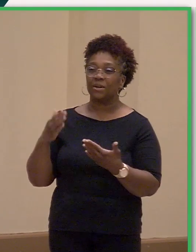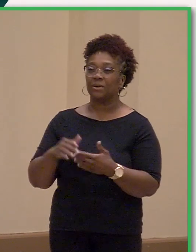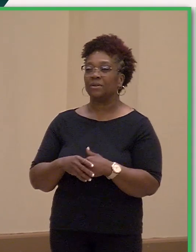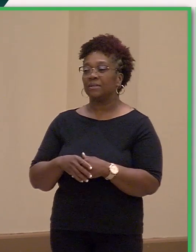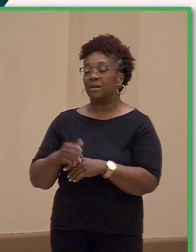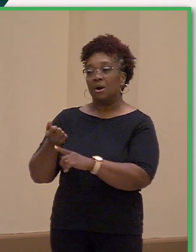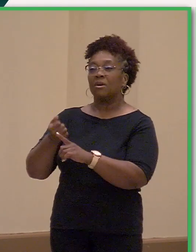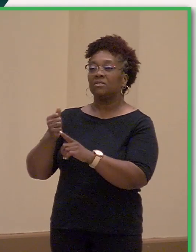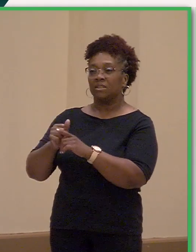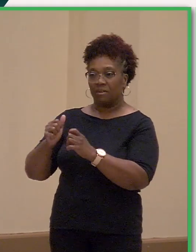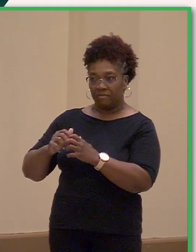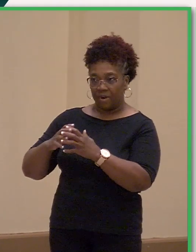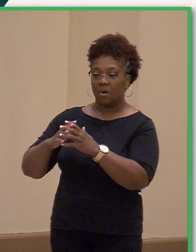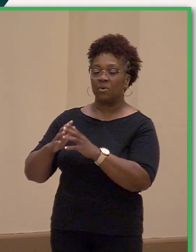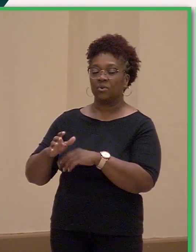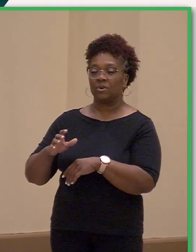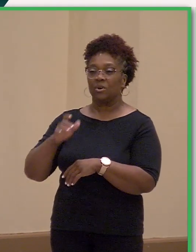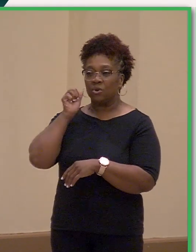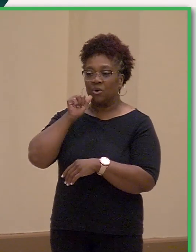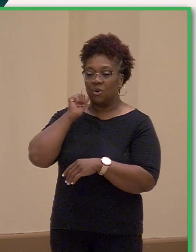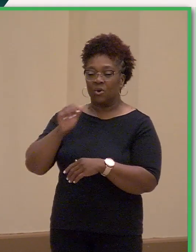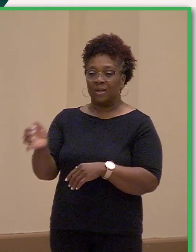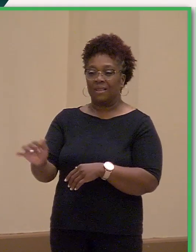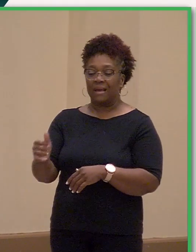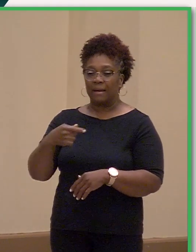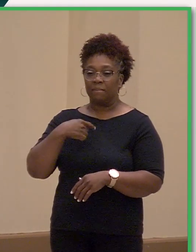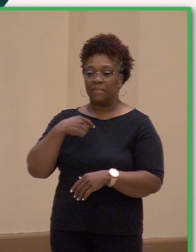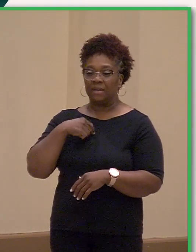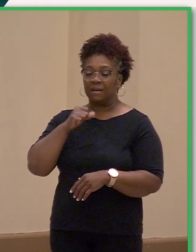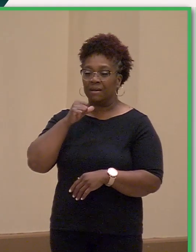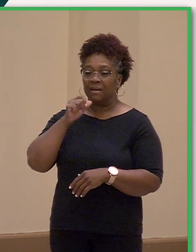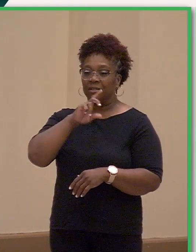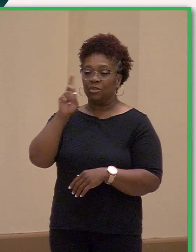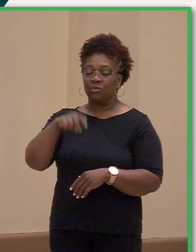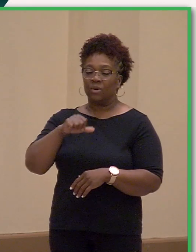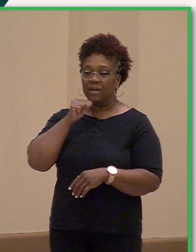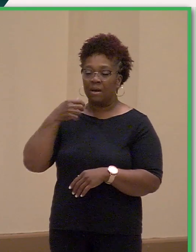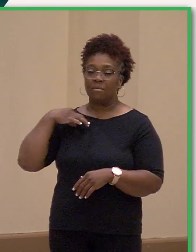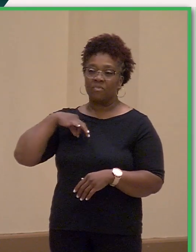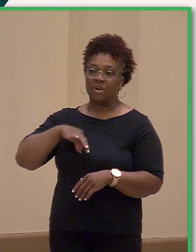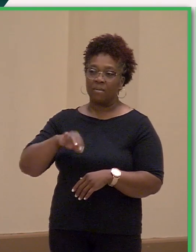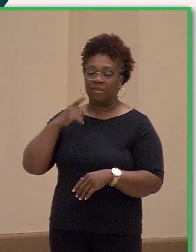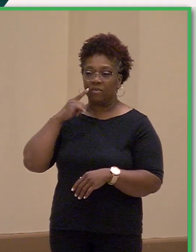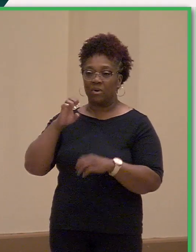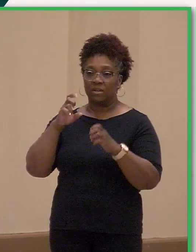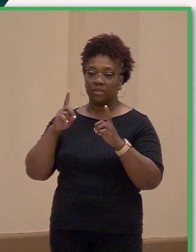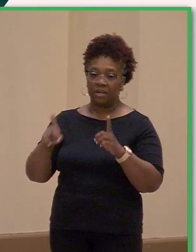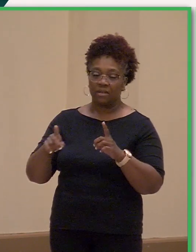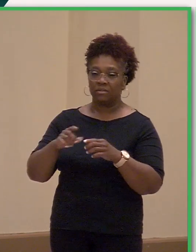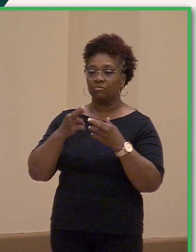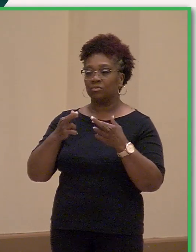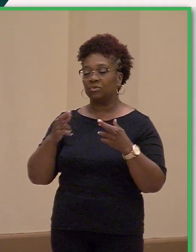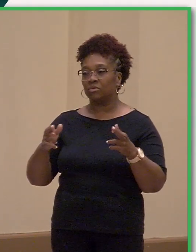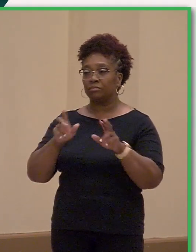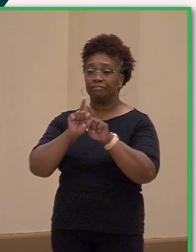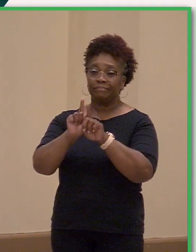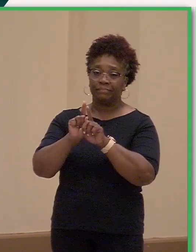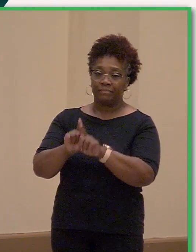the founder of A Girl Like Me, a Detroit-based nonprofit that provides education, resources, support, mentoring, and basic